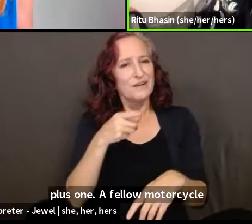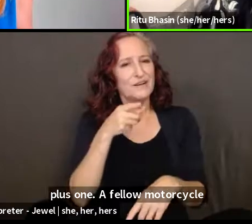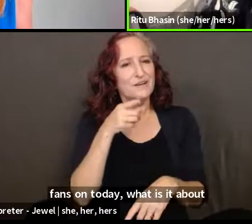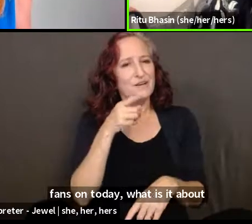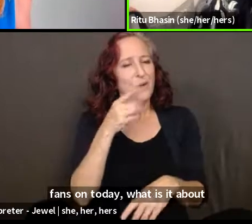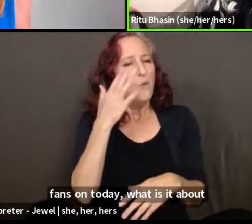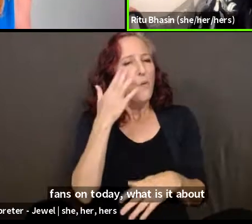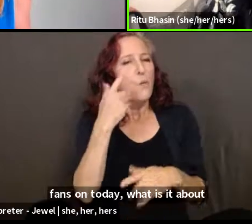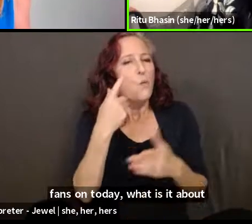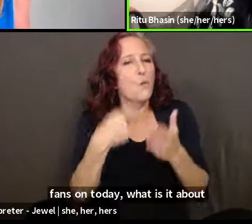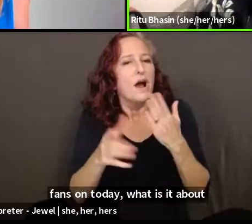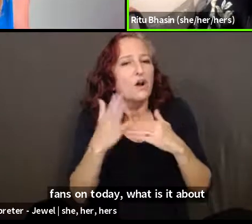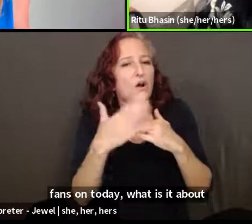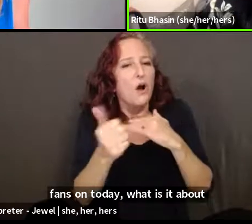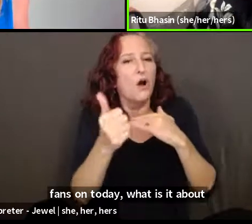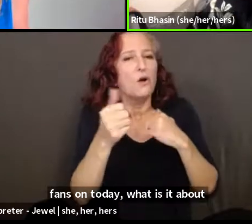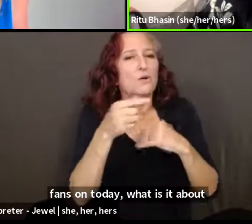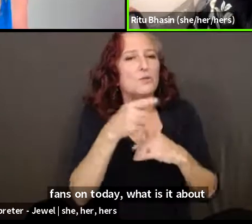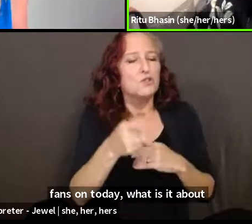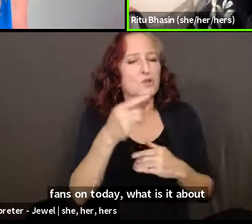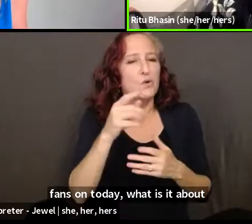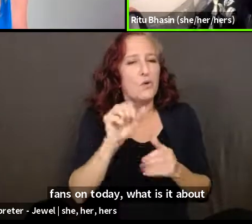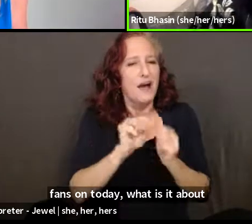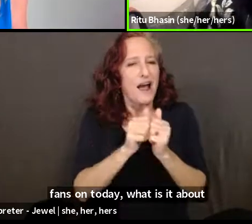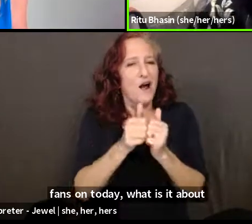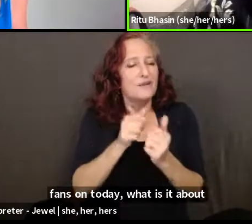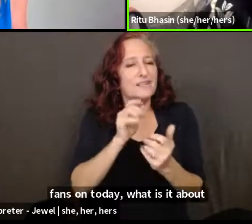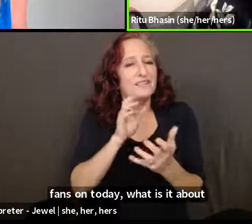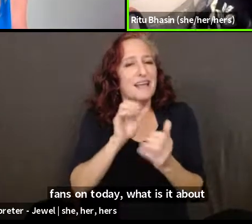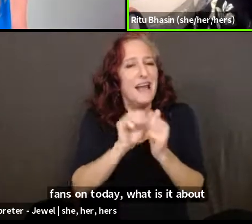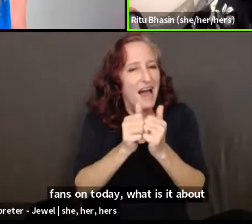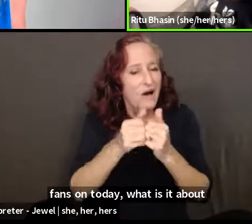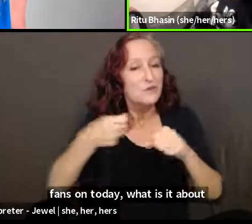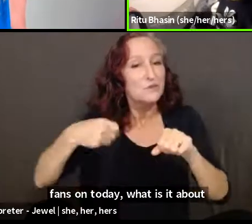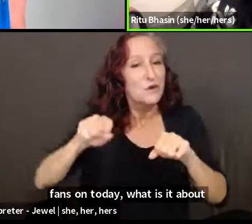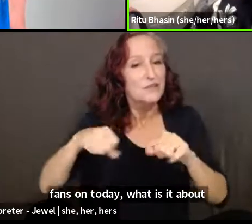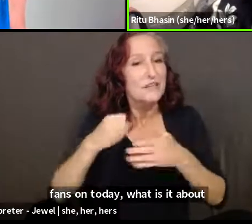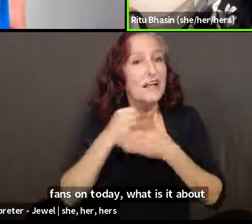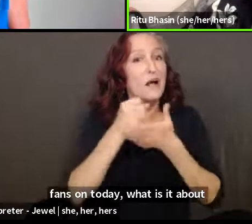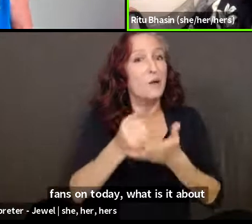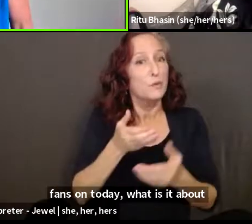calls to you, that grips your heart, and how did motorcycling help you through this book experience?